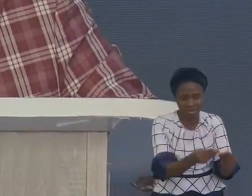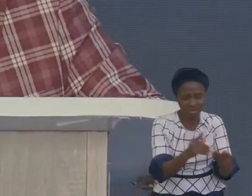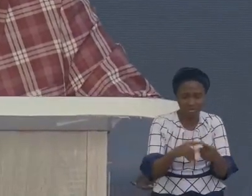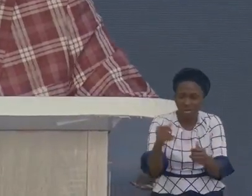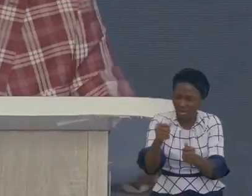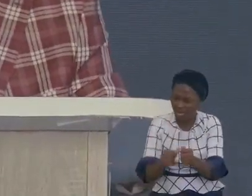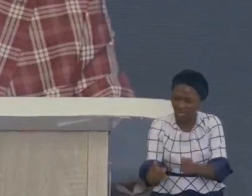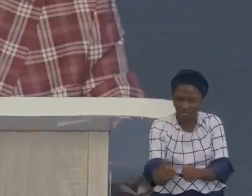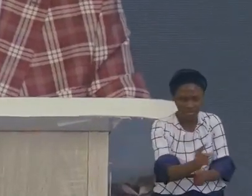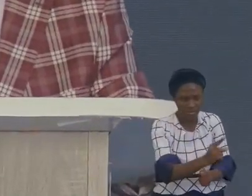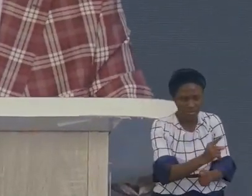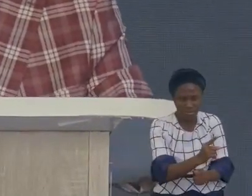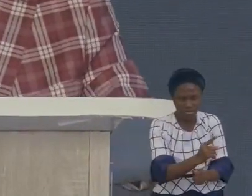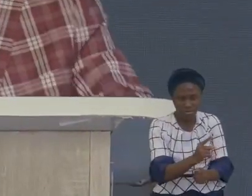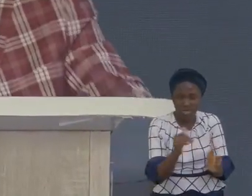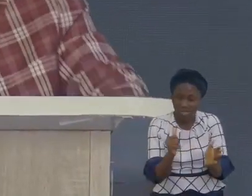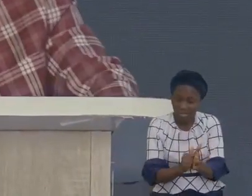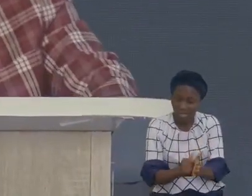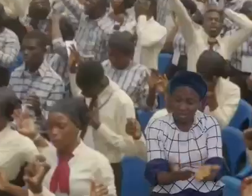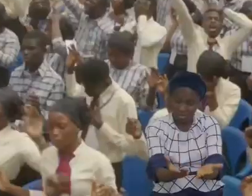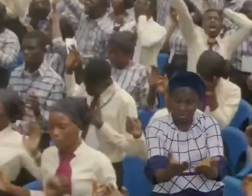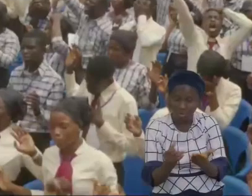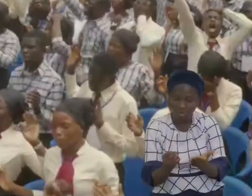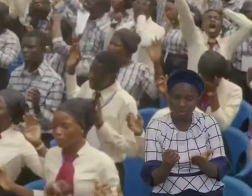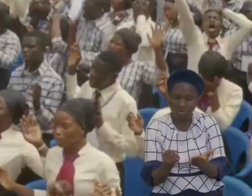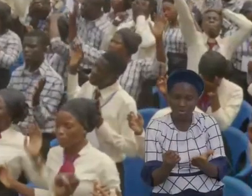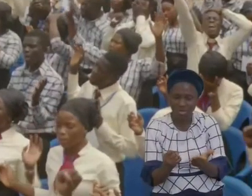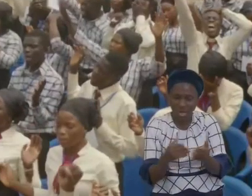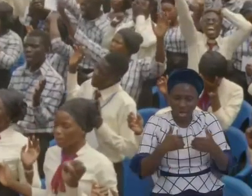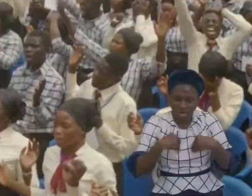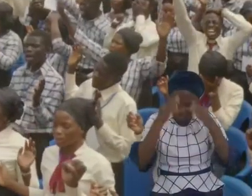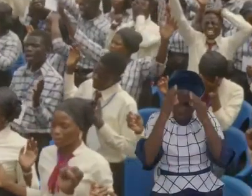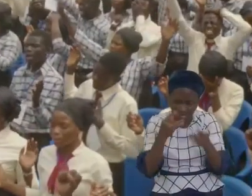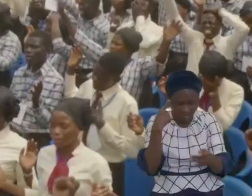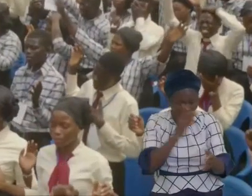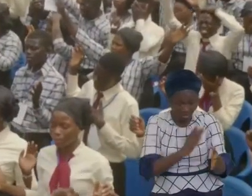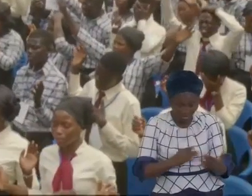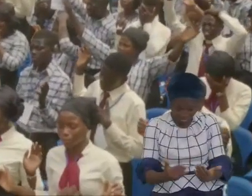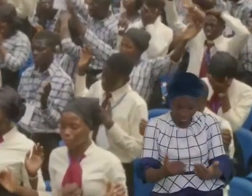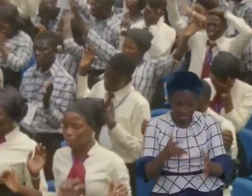Christ now in Jesus' name.